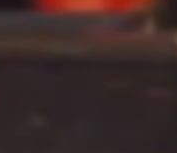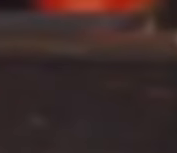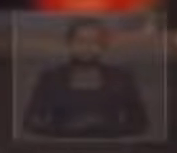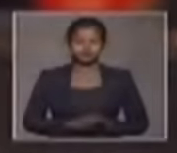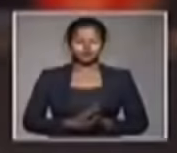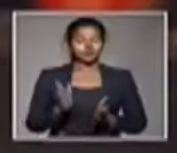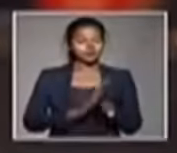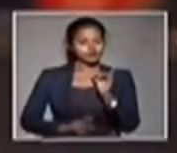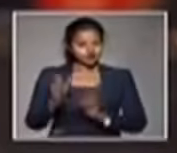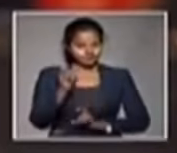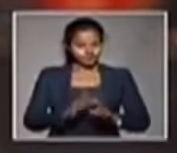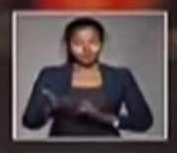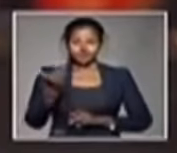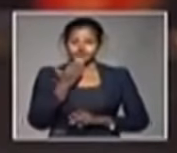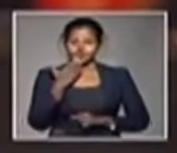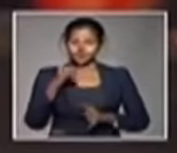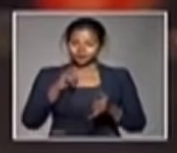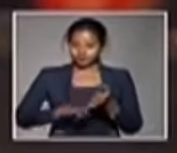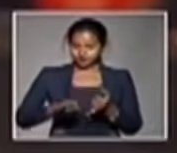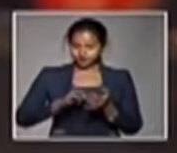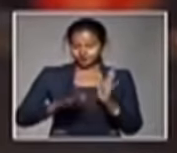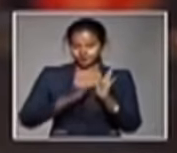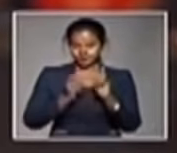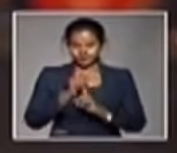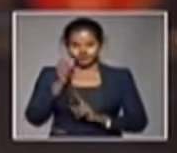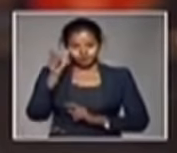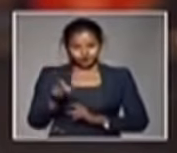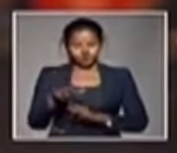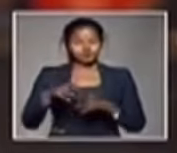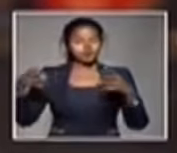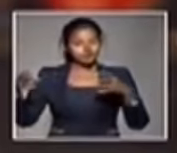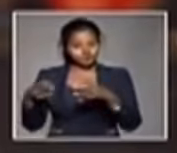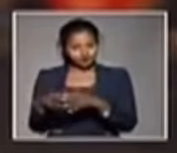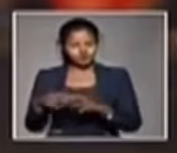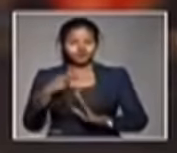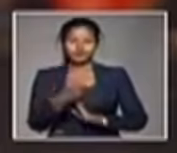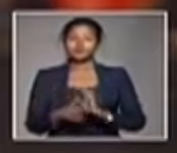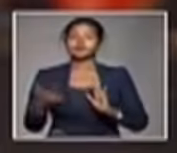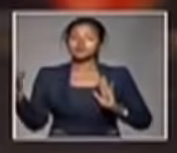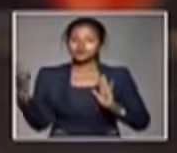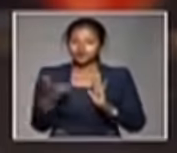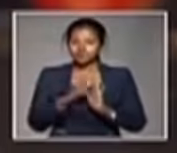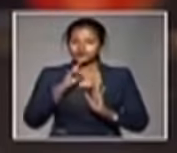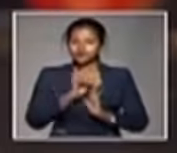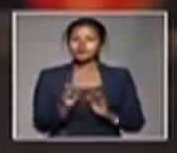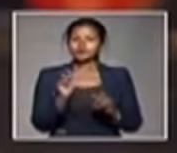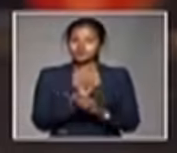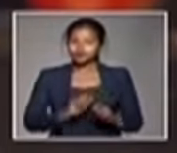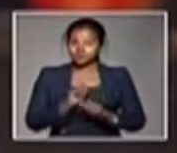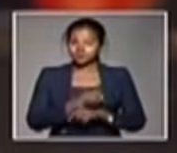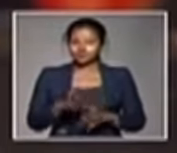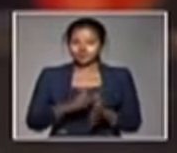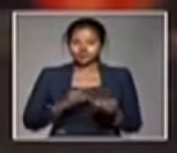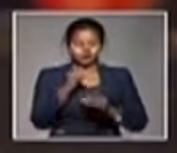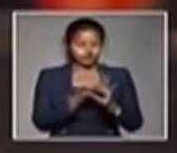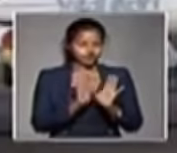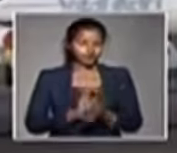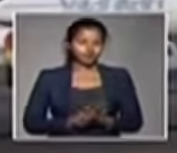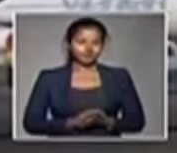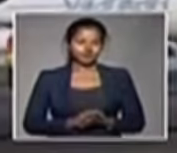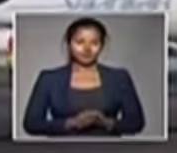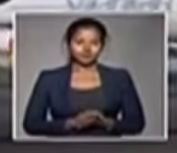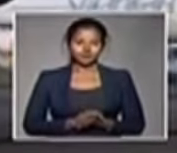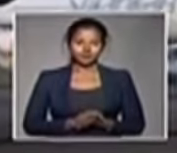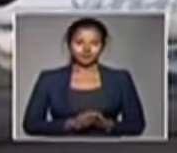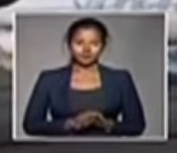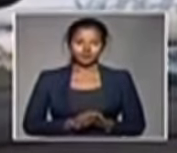Members of U.S. State Secretary Mike Pompeo's staff have arrived in Sri Lanka to prepare for his visit.